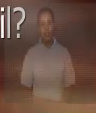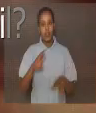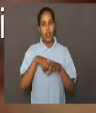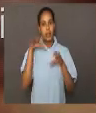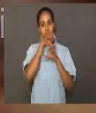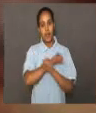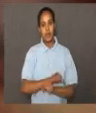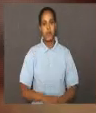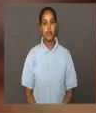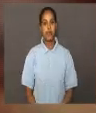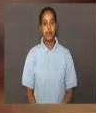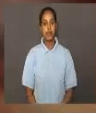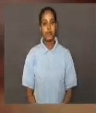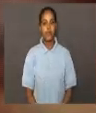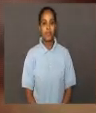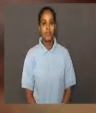Time's up.